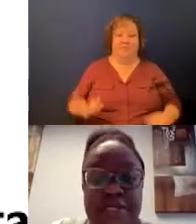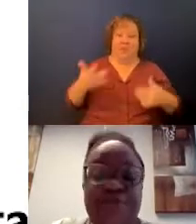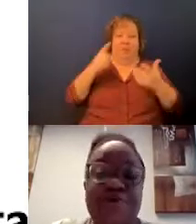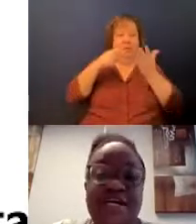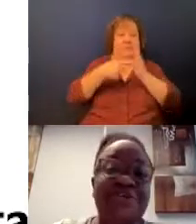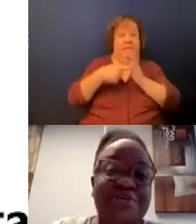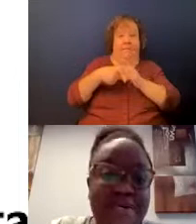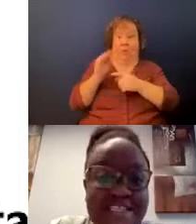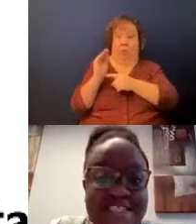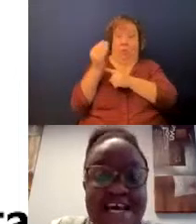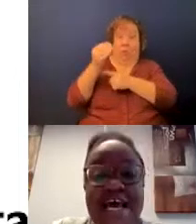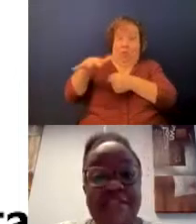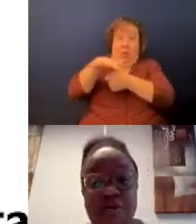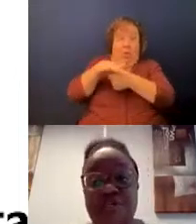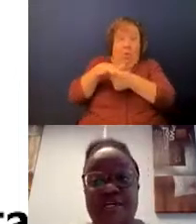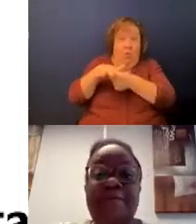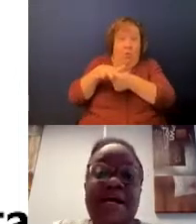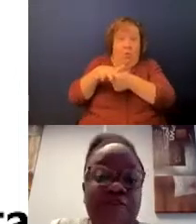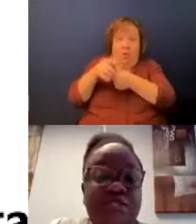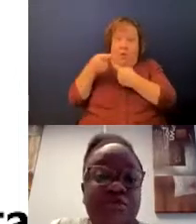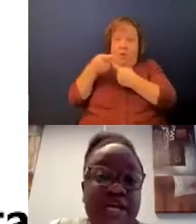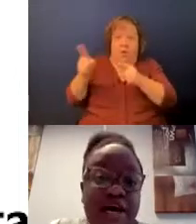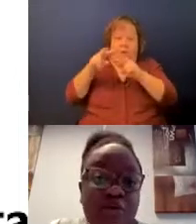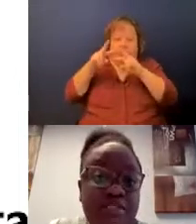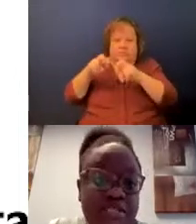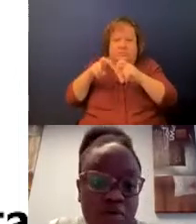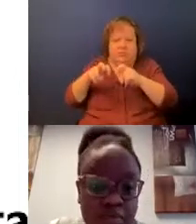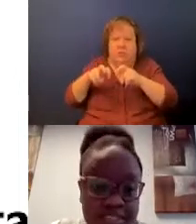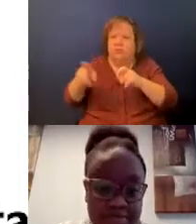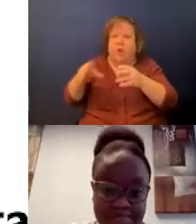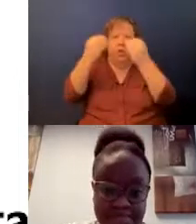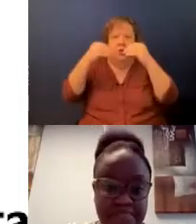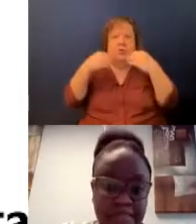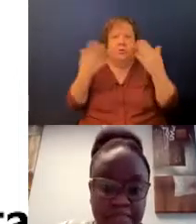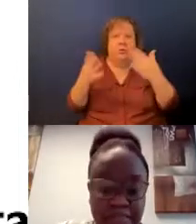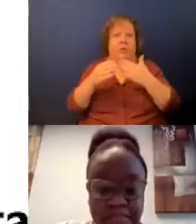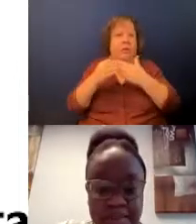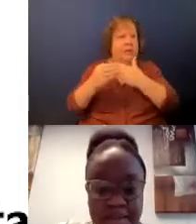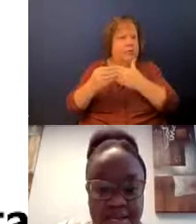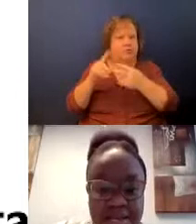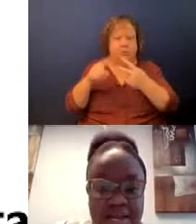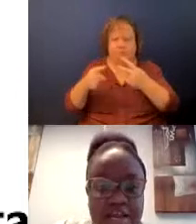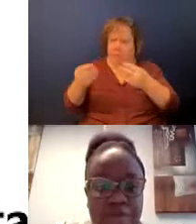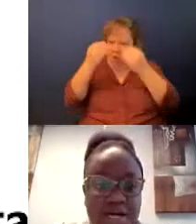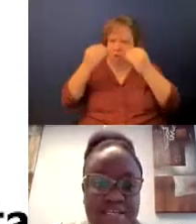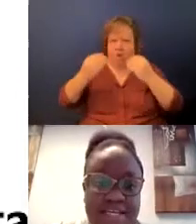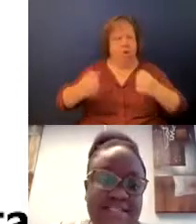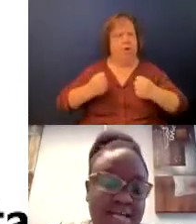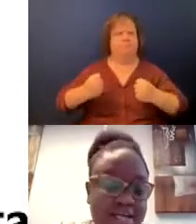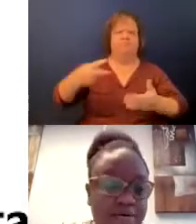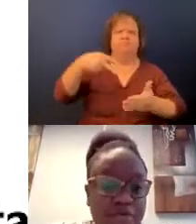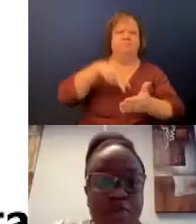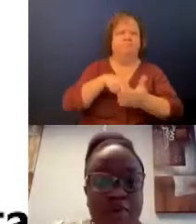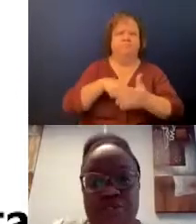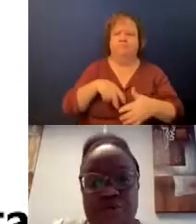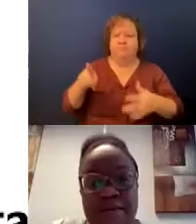leadership, they do get credibility, and they also get platforms to dialogue with stakeholders. If we look at the next